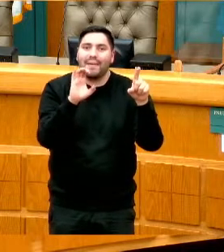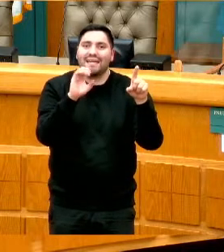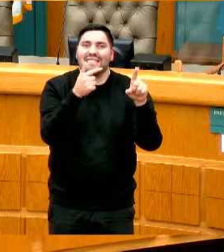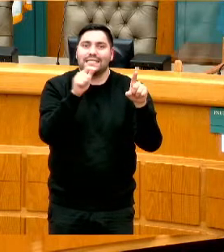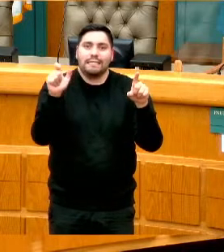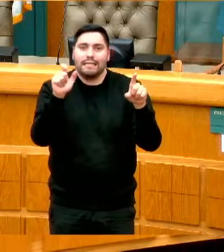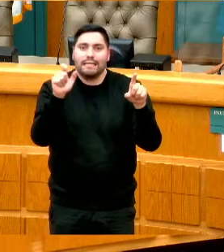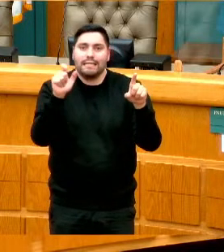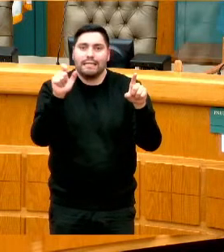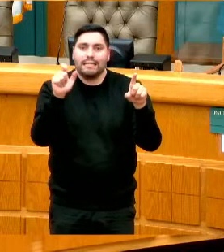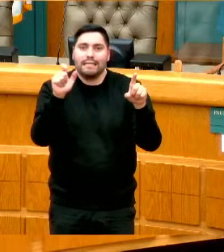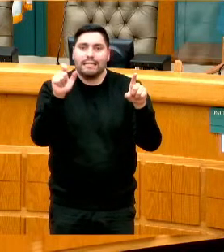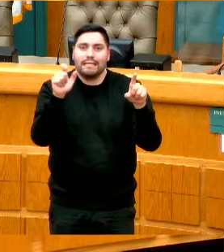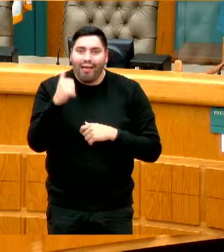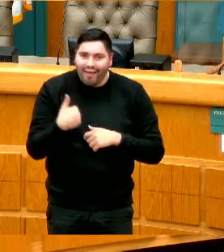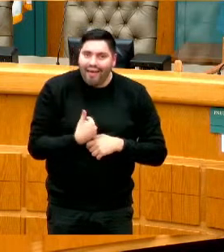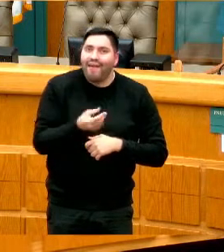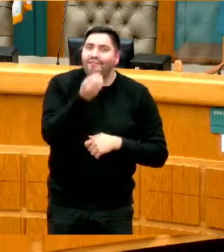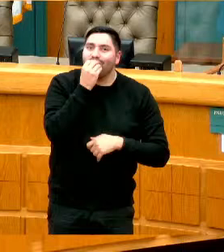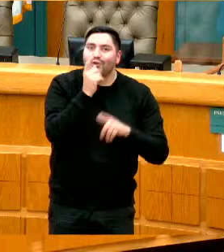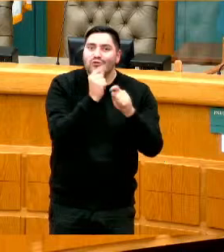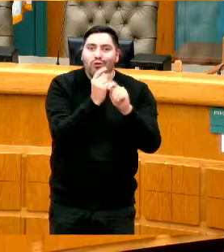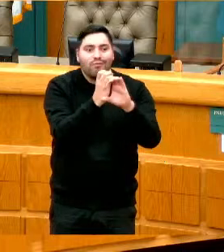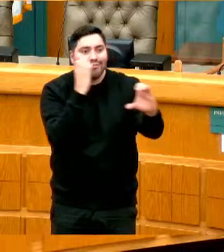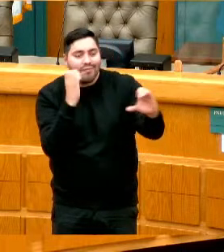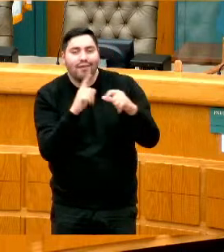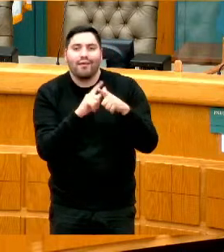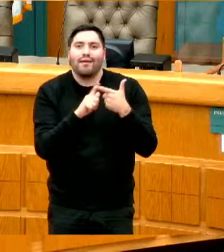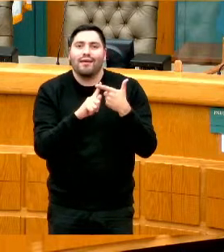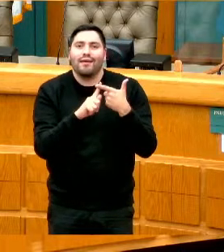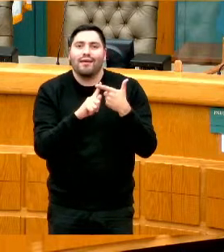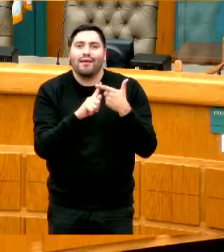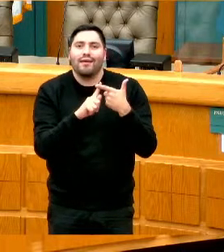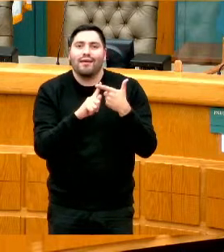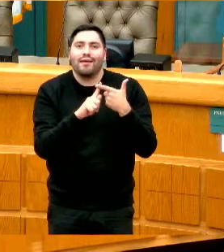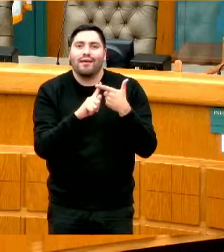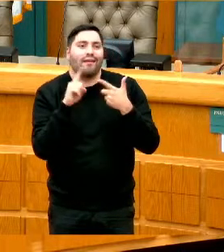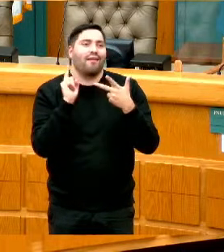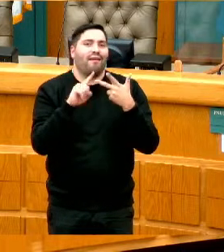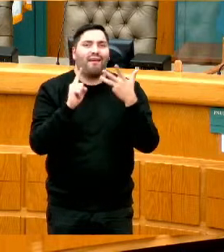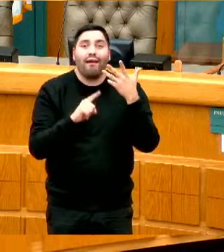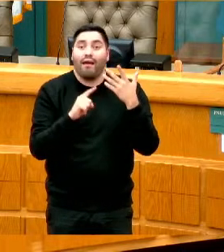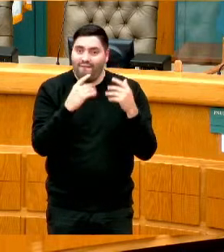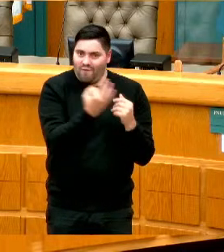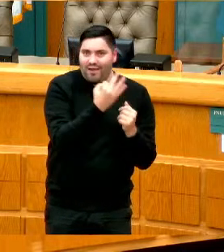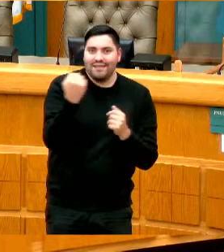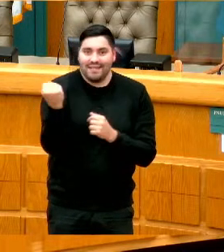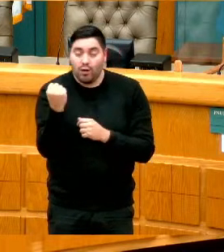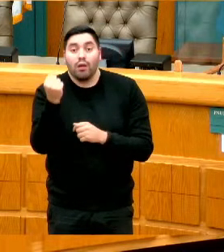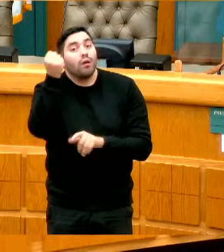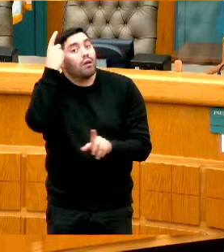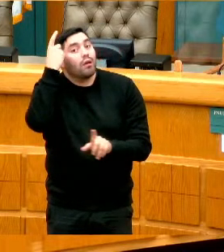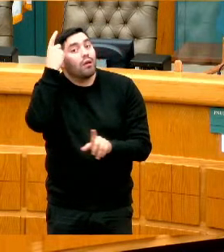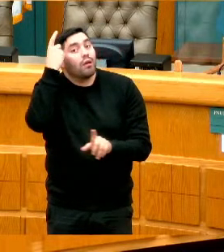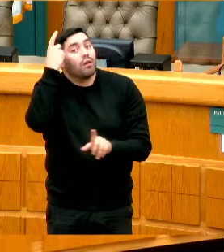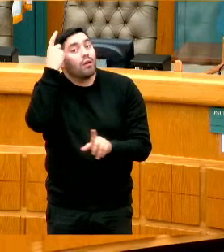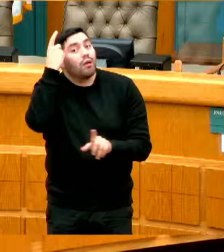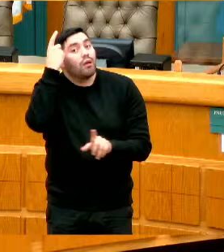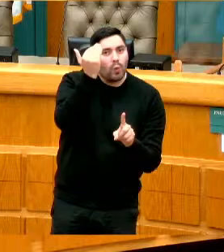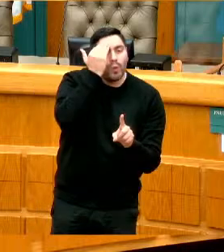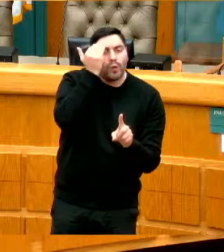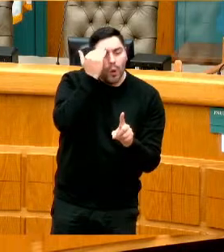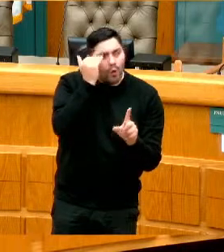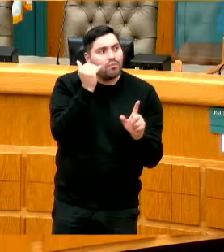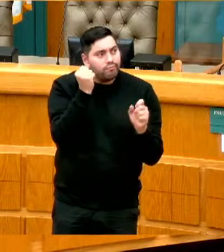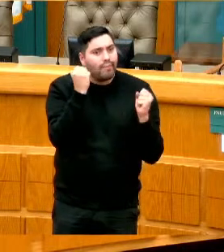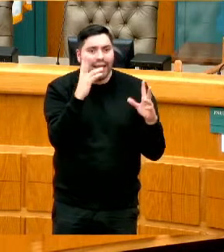be things like food trucks and other events, DJs and music on Friday and Saturday. But on Friday, because we know there'll be a pretty